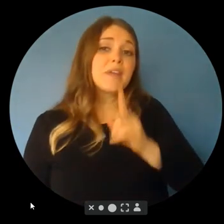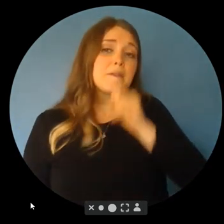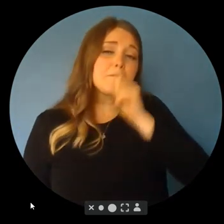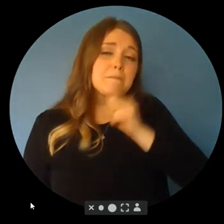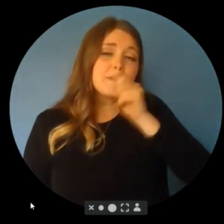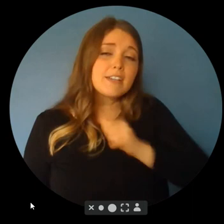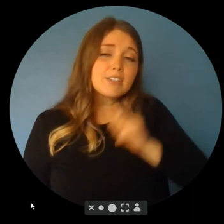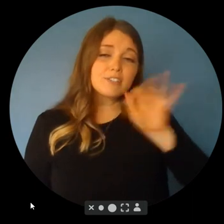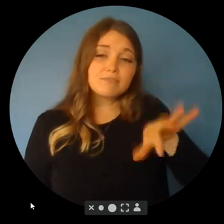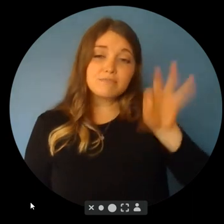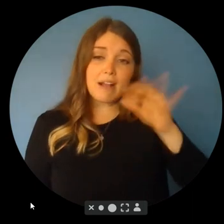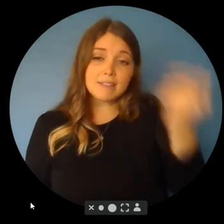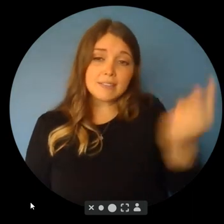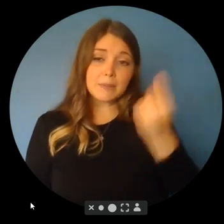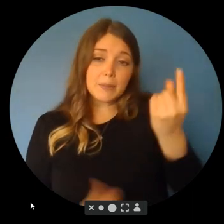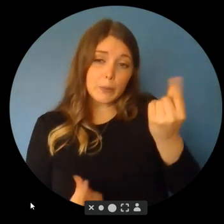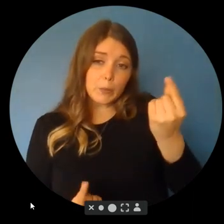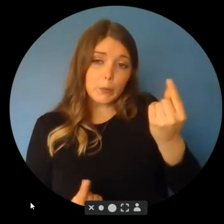do.